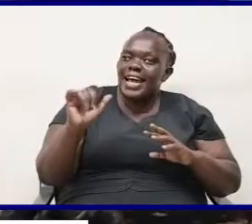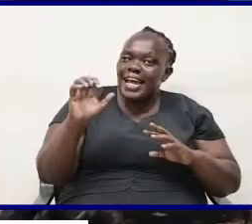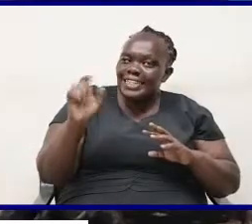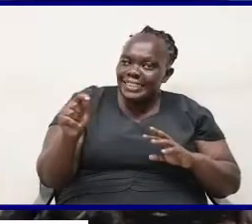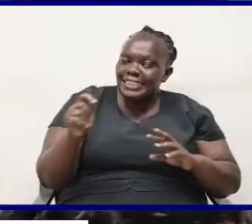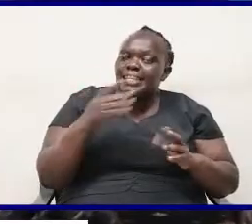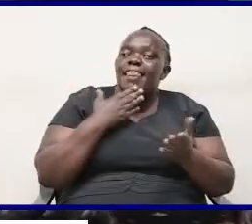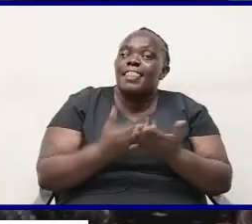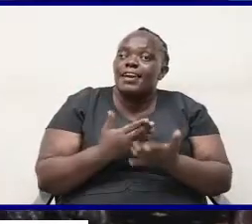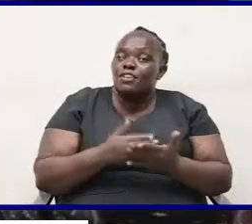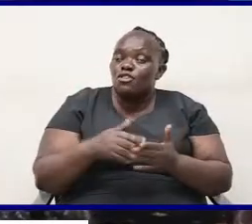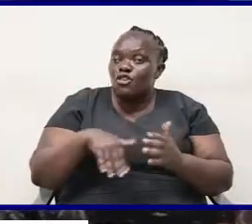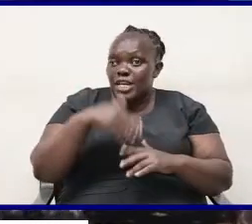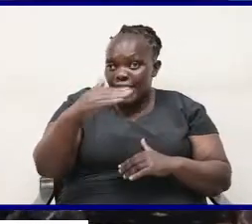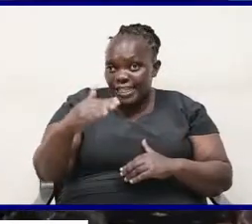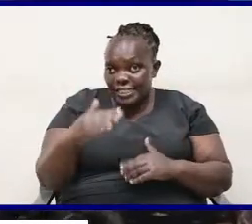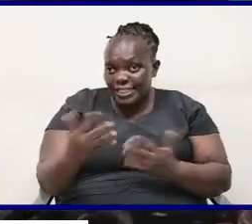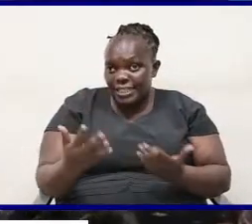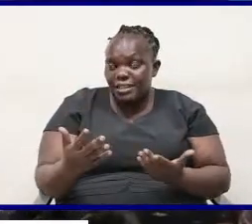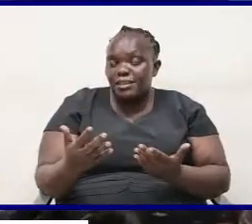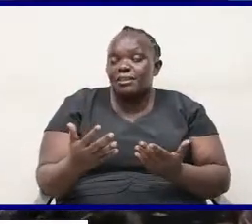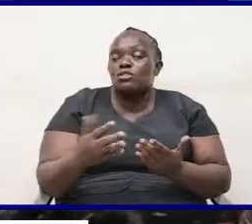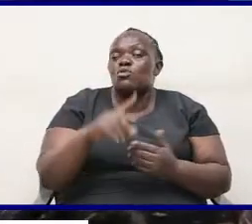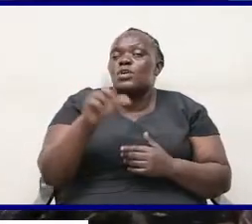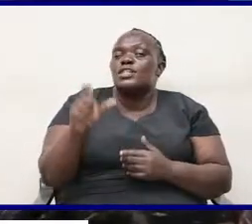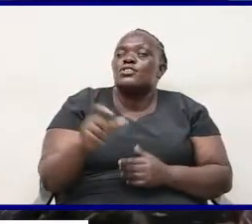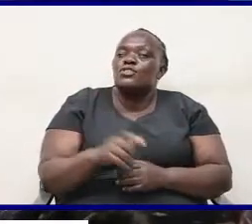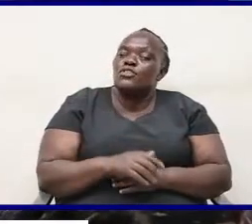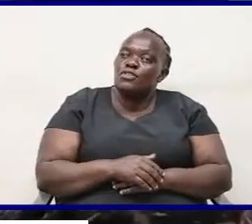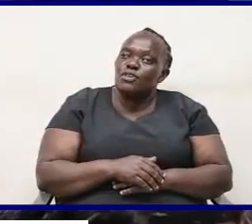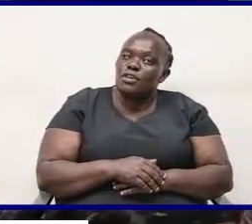Thank you very much. The next question.